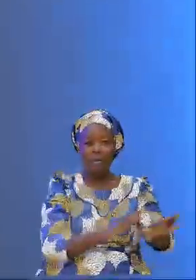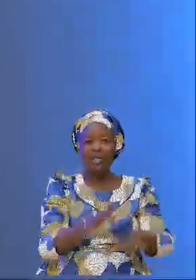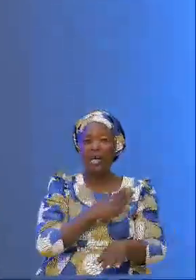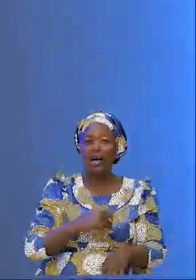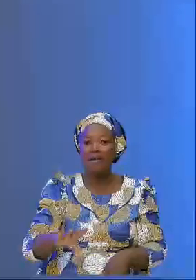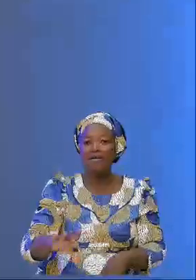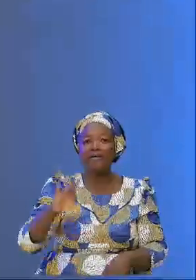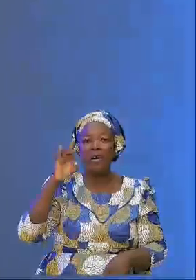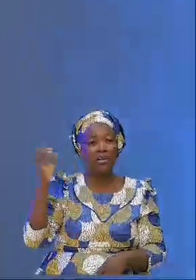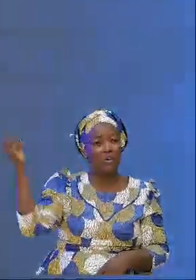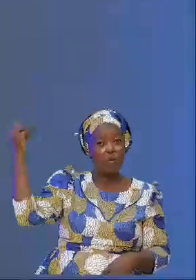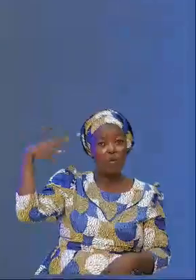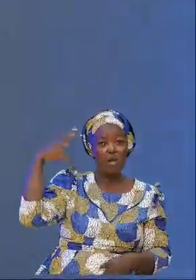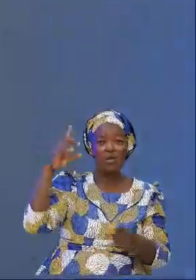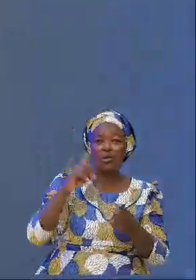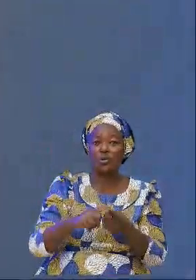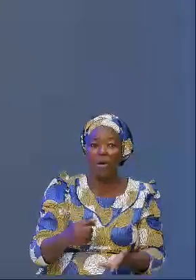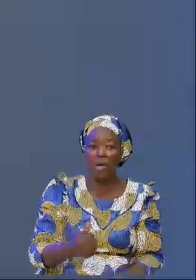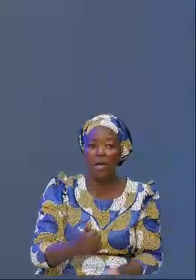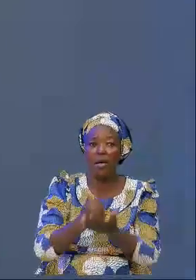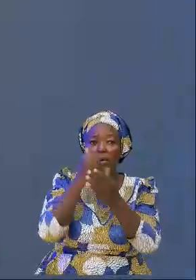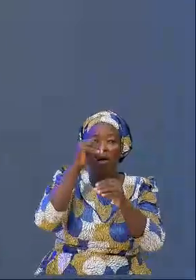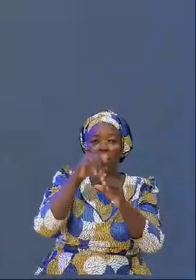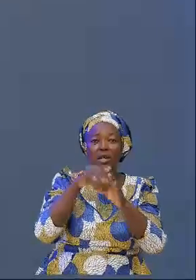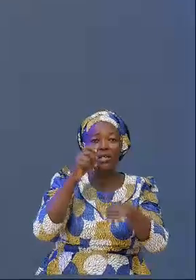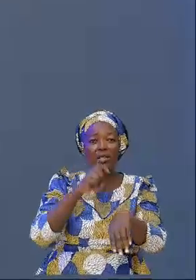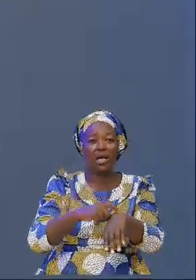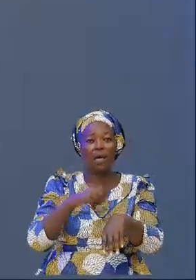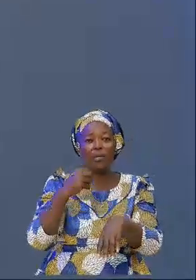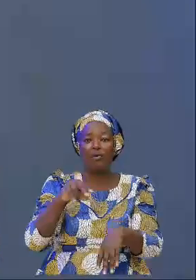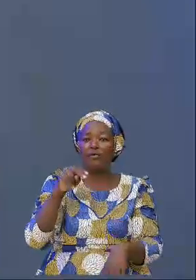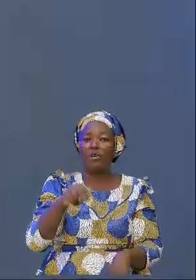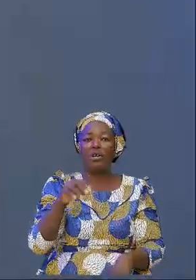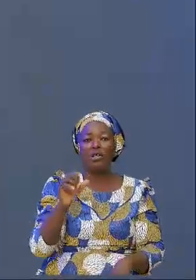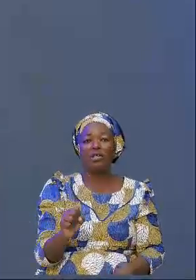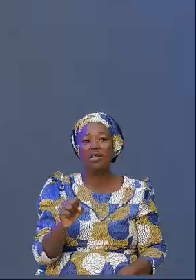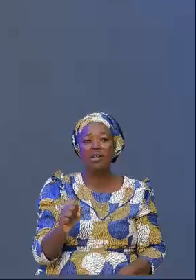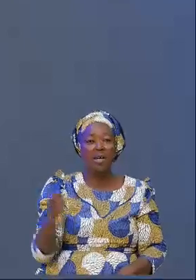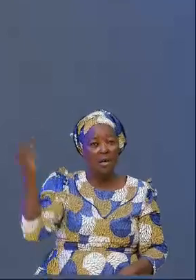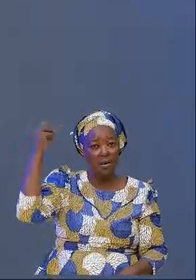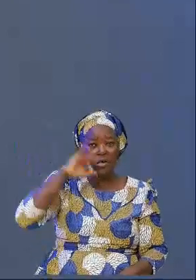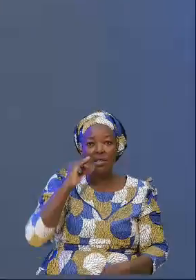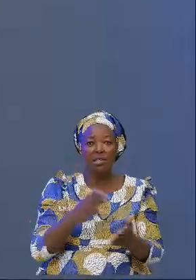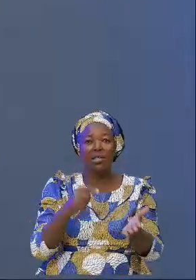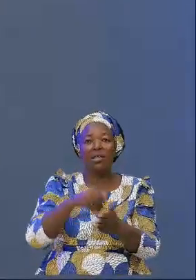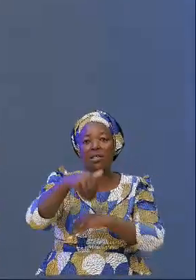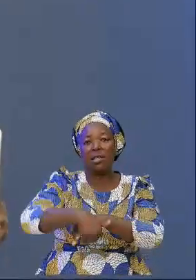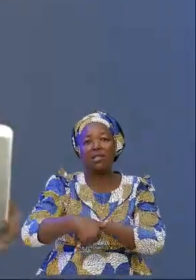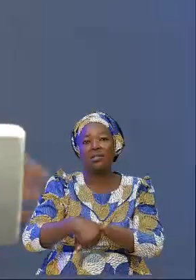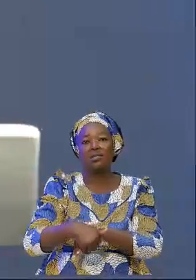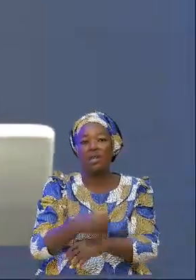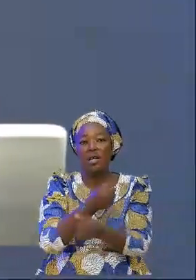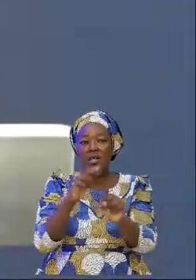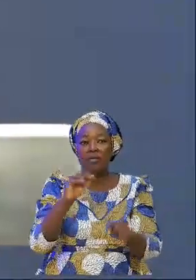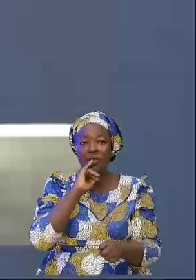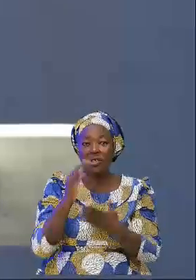grace, that we may obtain mercy and find grace to help in time